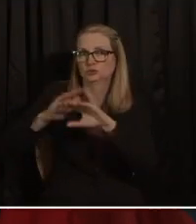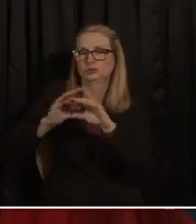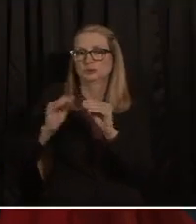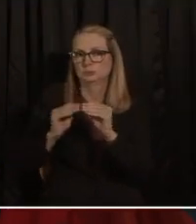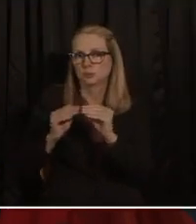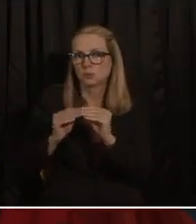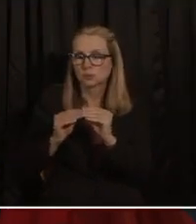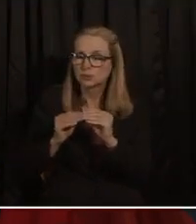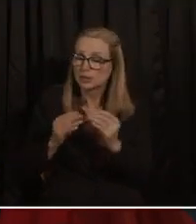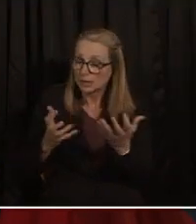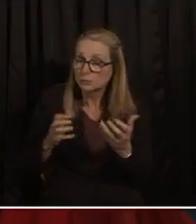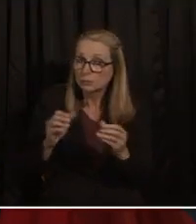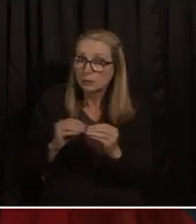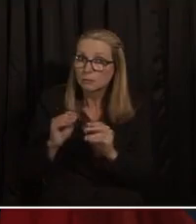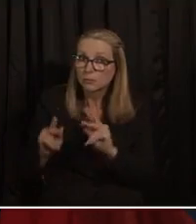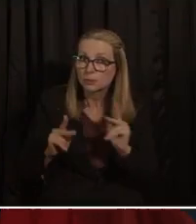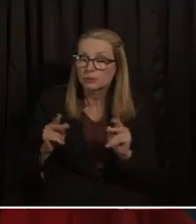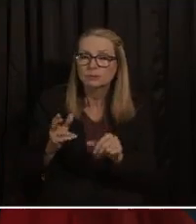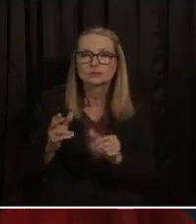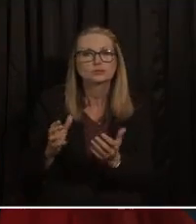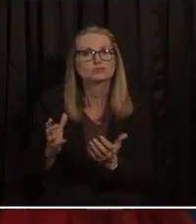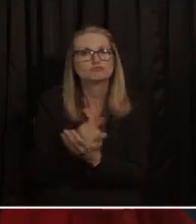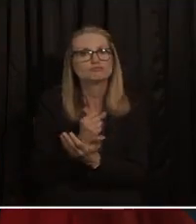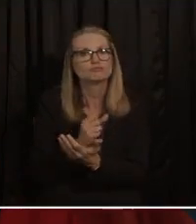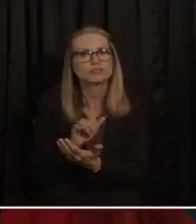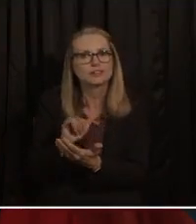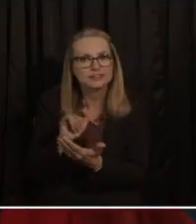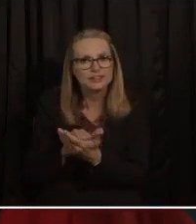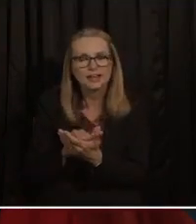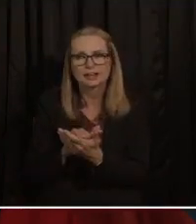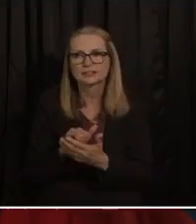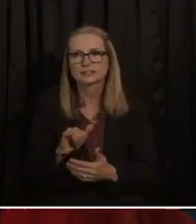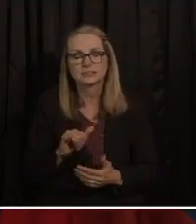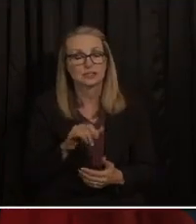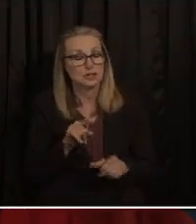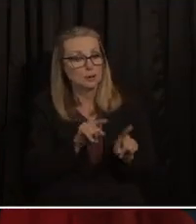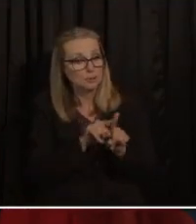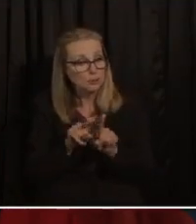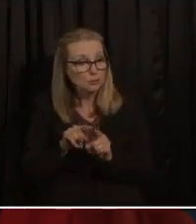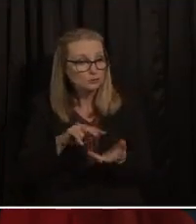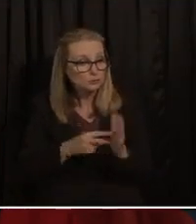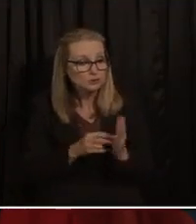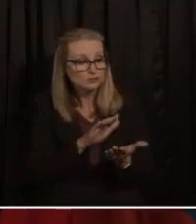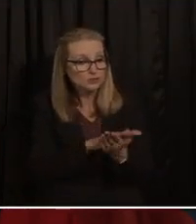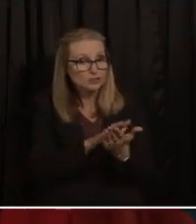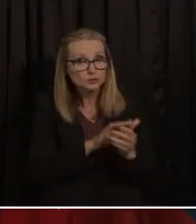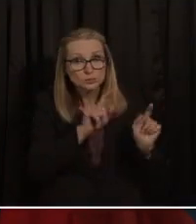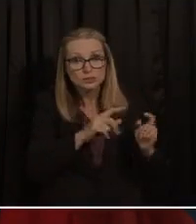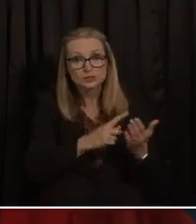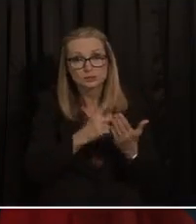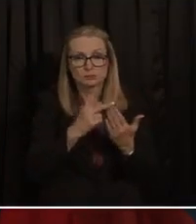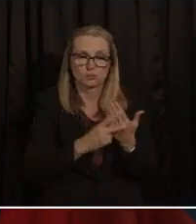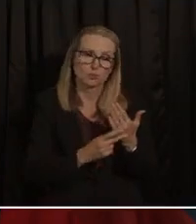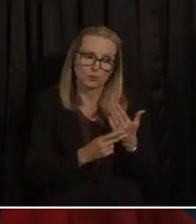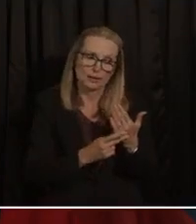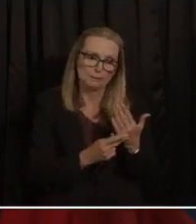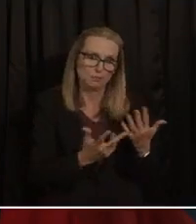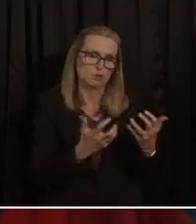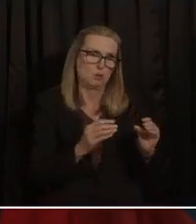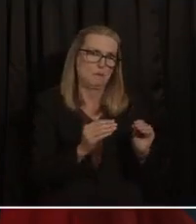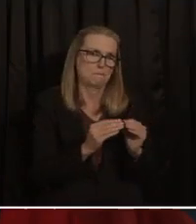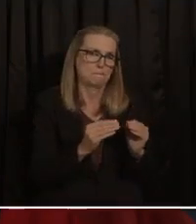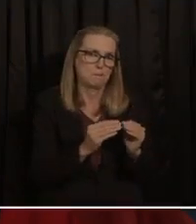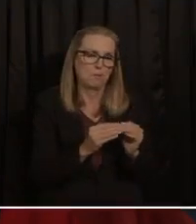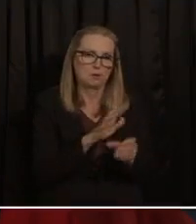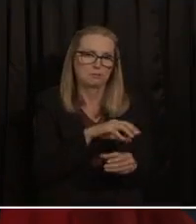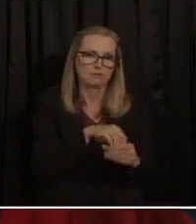to use the programs that have more capacity than demand, namely the school testing program. We could do significantly more on that